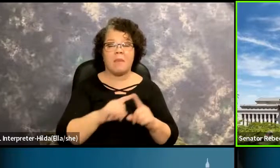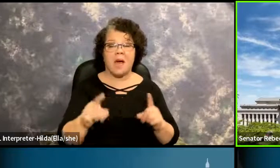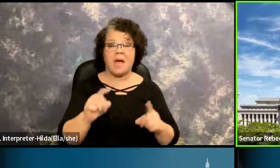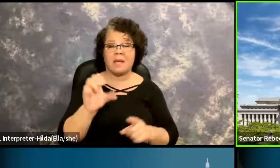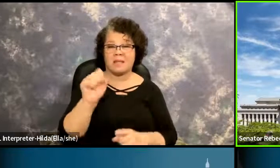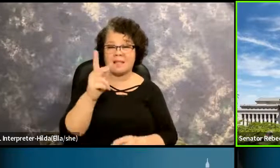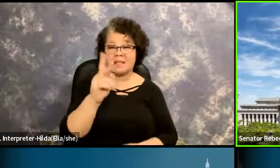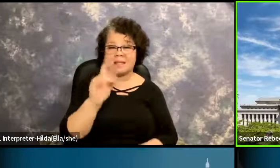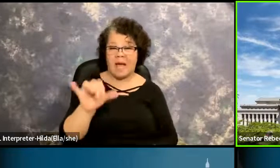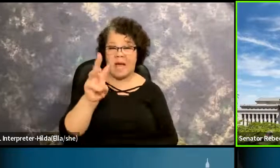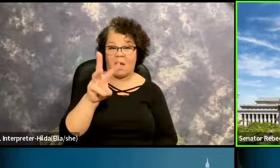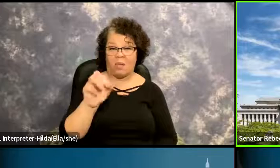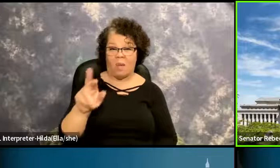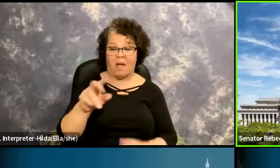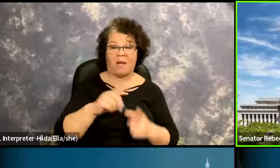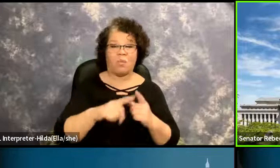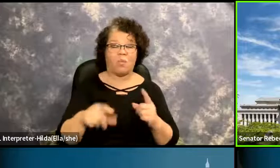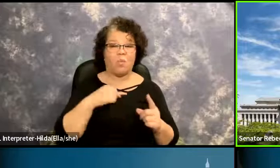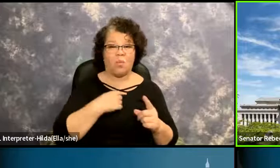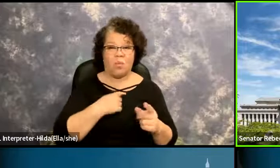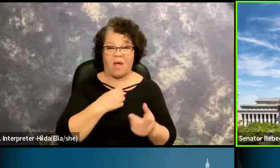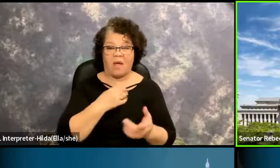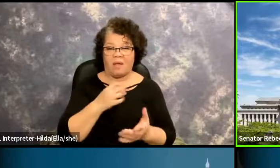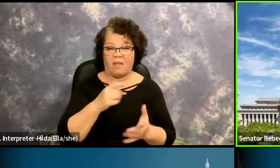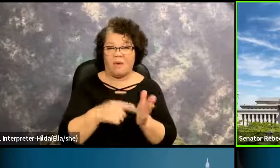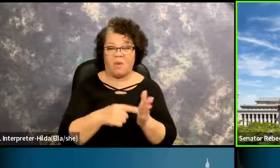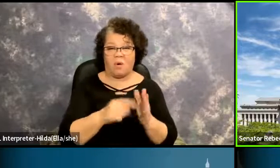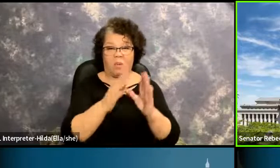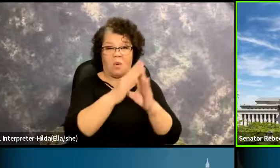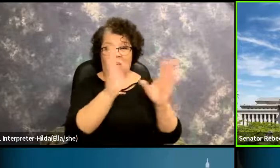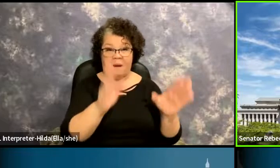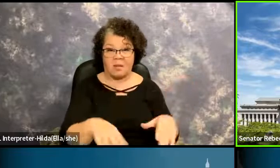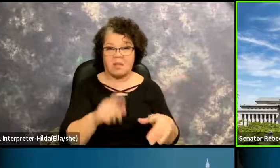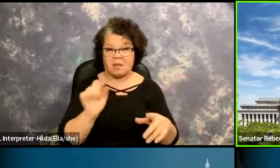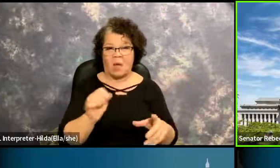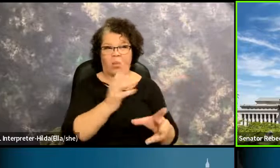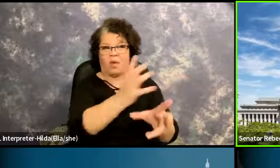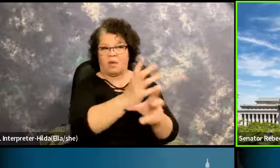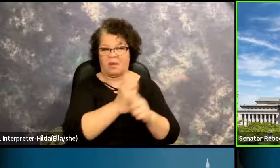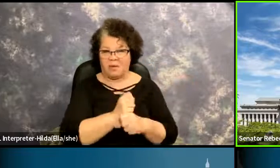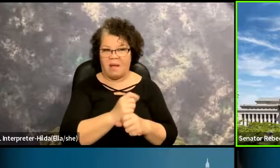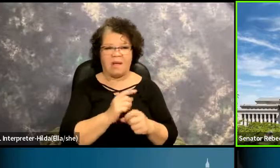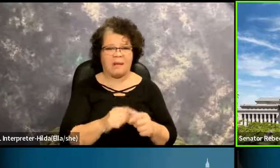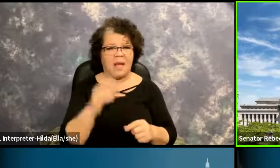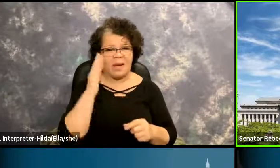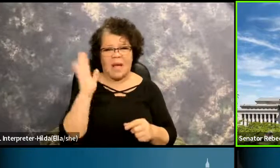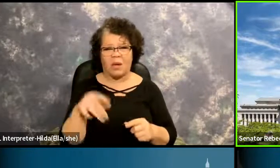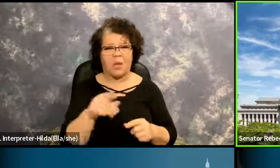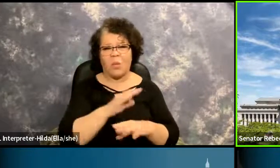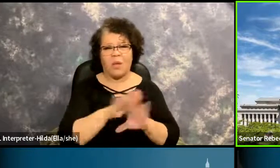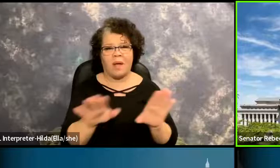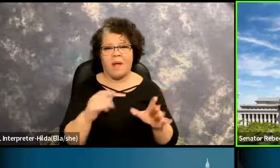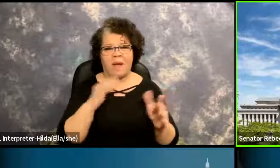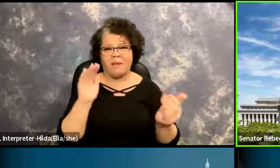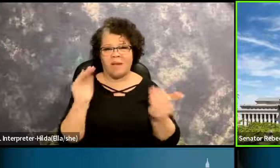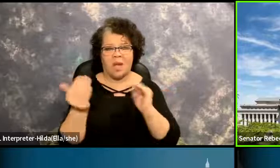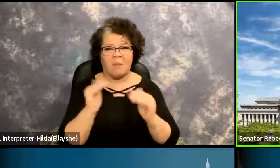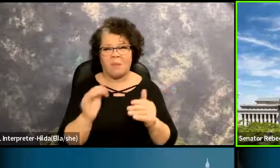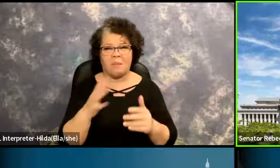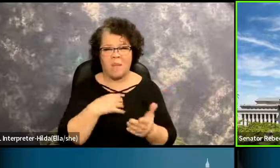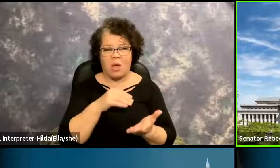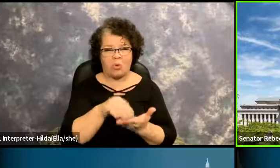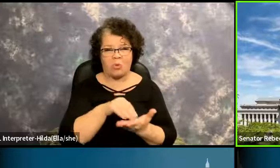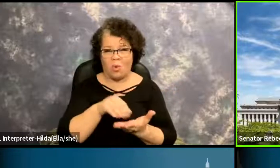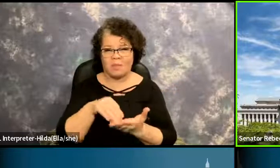housing project that we were able to get in this cycle. And I know that we haven't even compared notes yet between our two operating budgets,